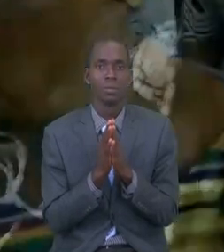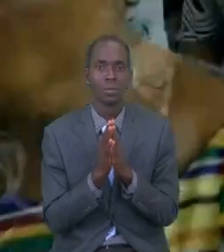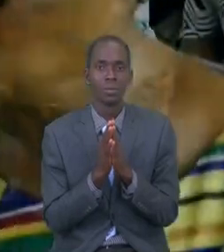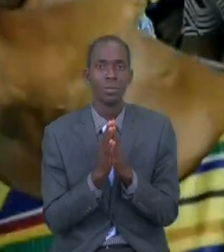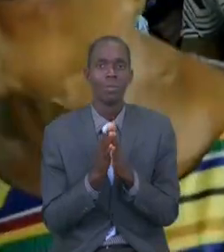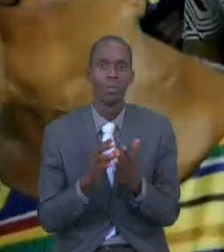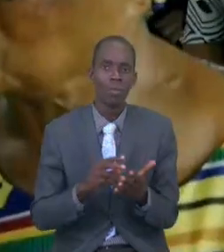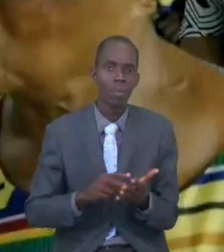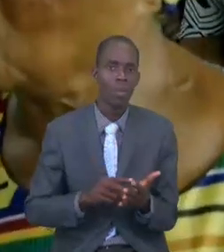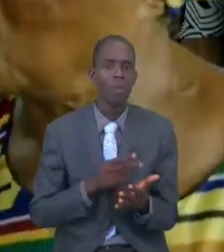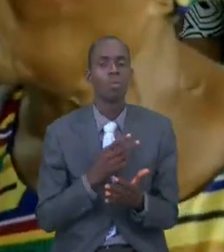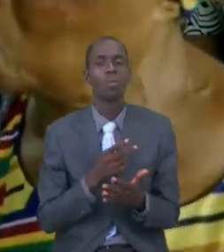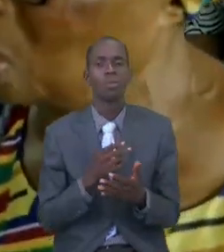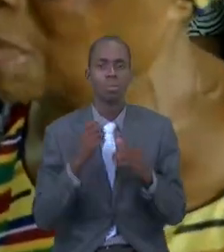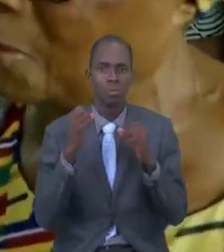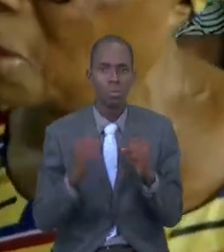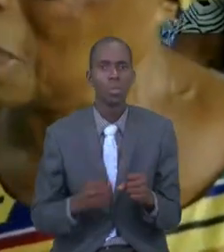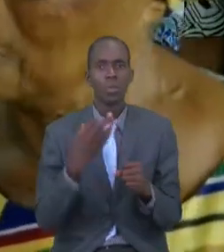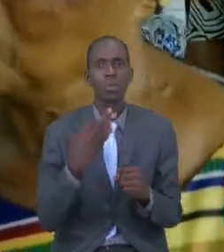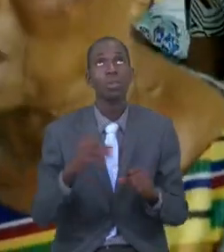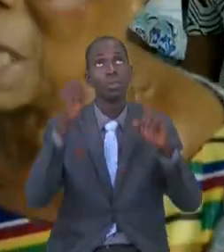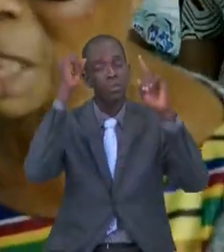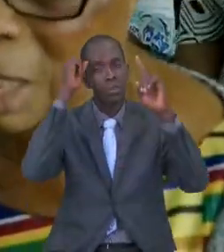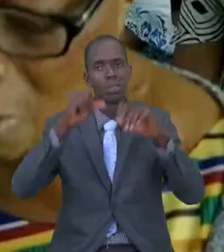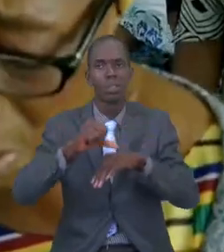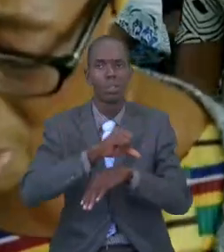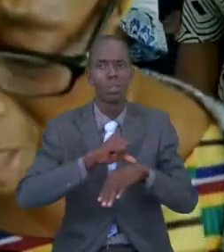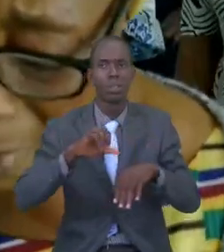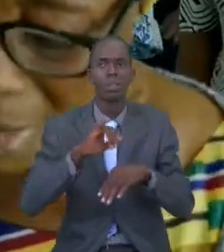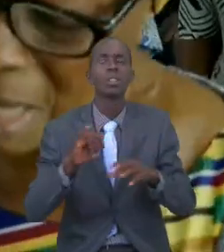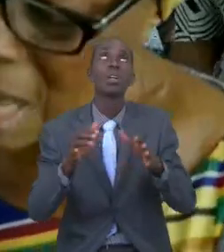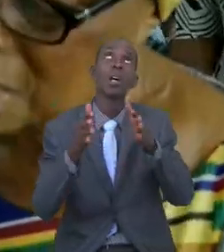Double portion of the anointing. Ask.